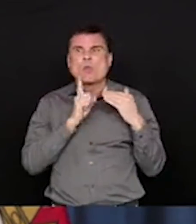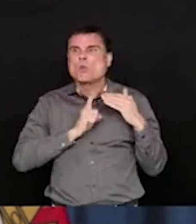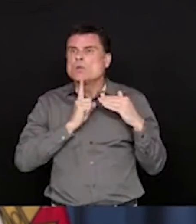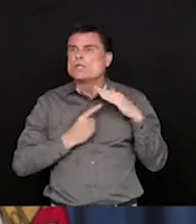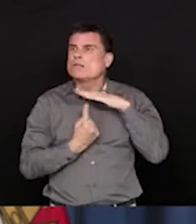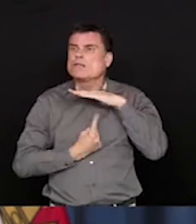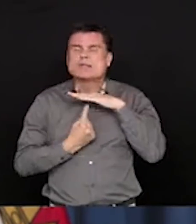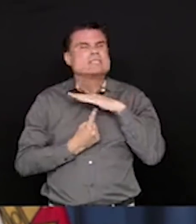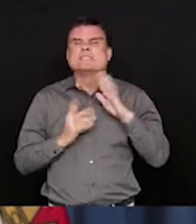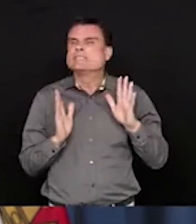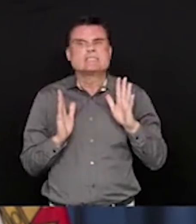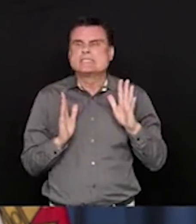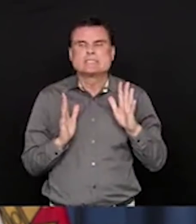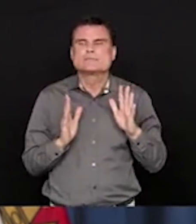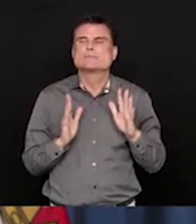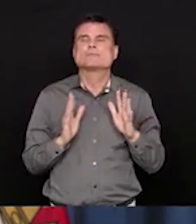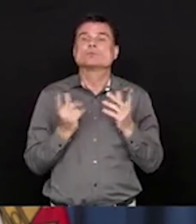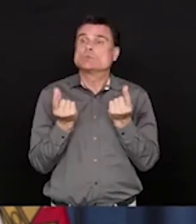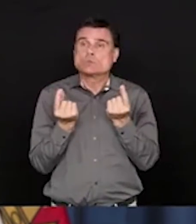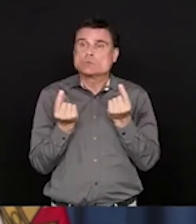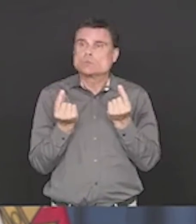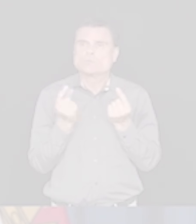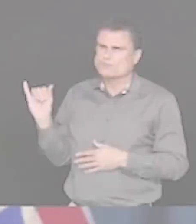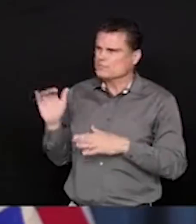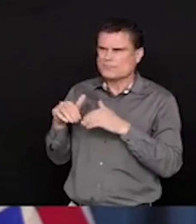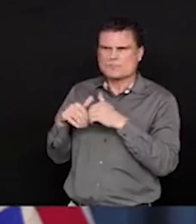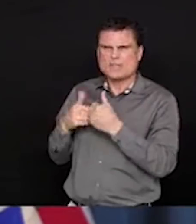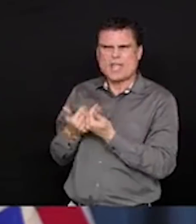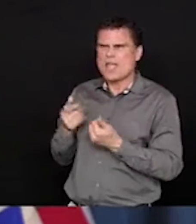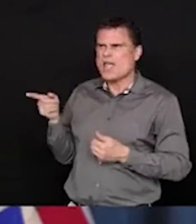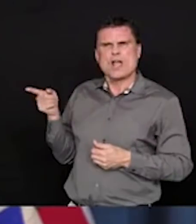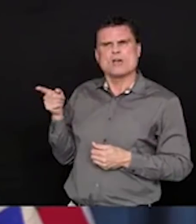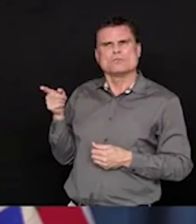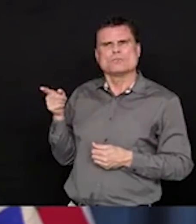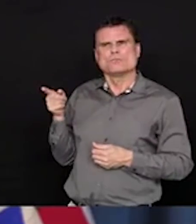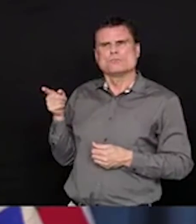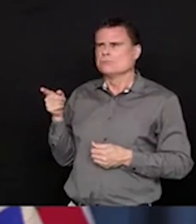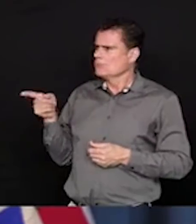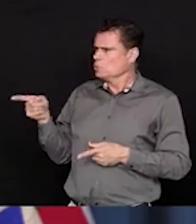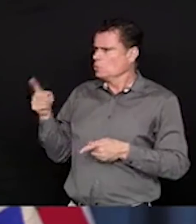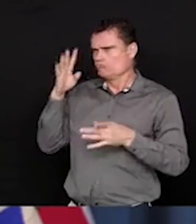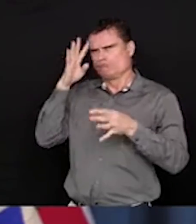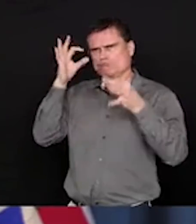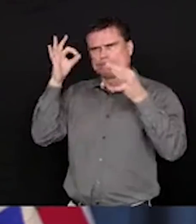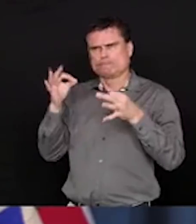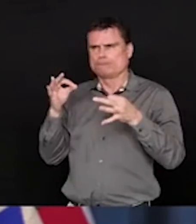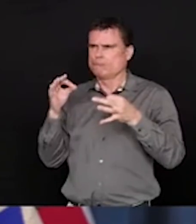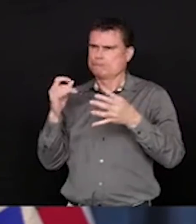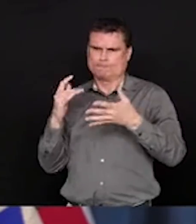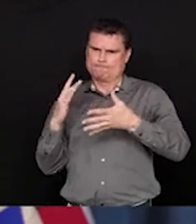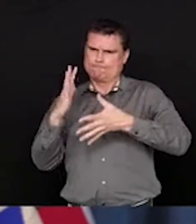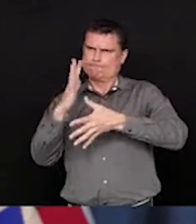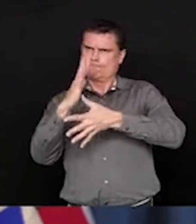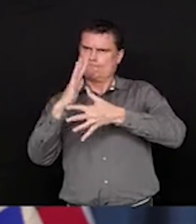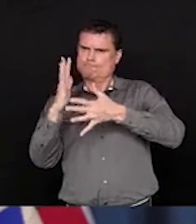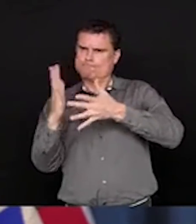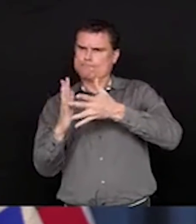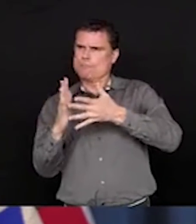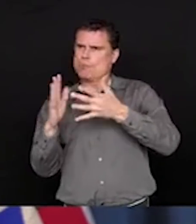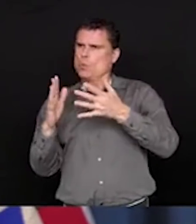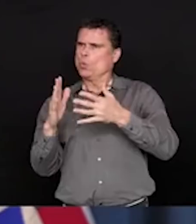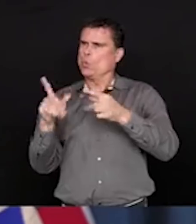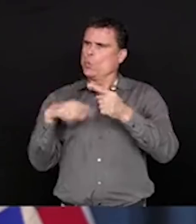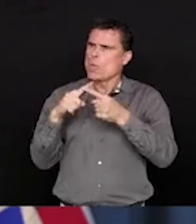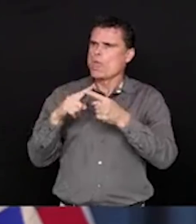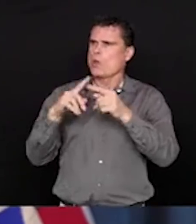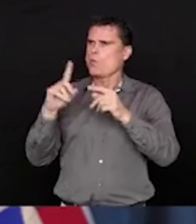have a plan in place with no exceptions. And so we're at, in that document, we're at phase 4. That's what we're